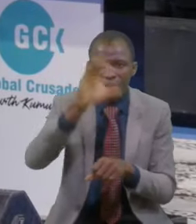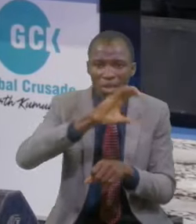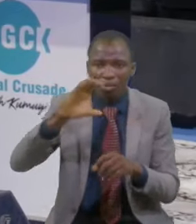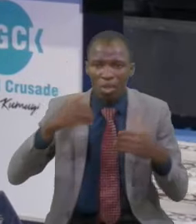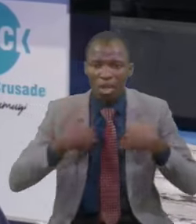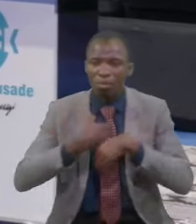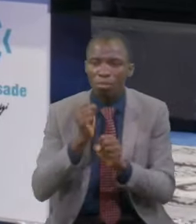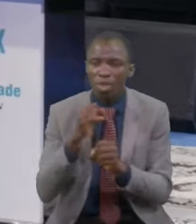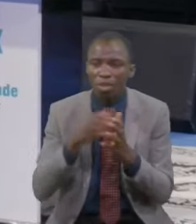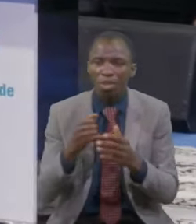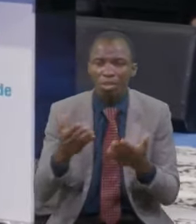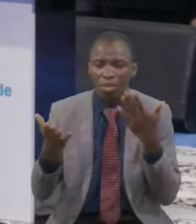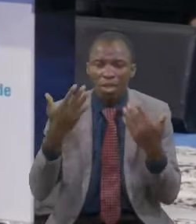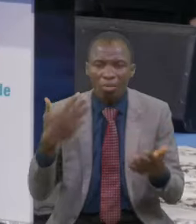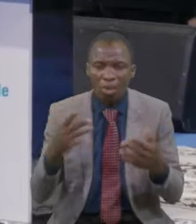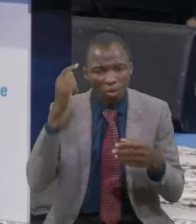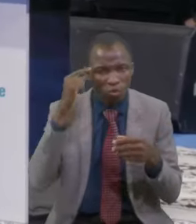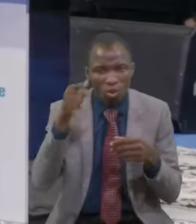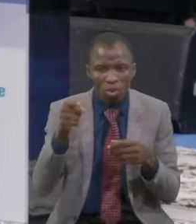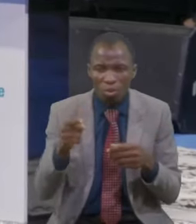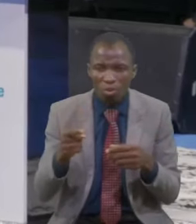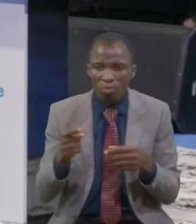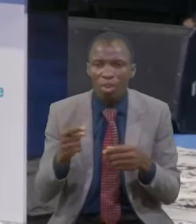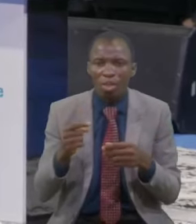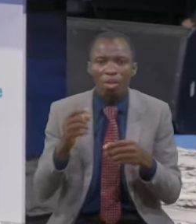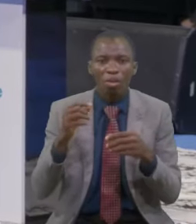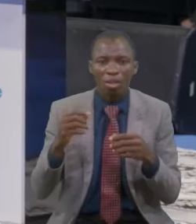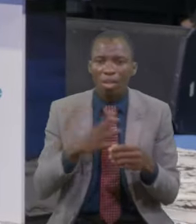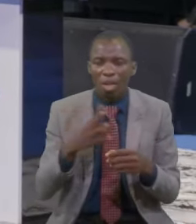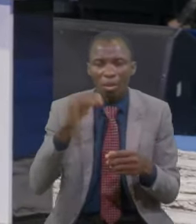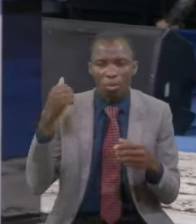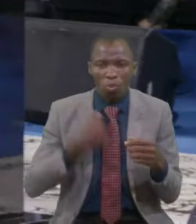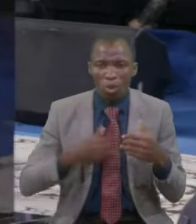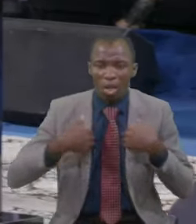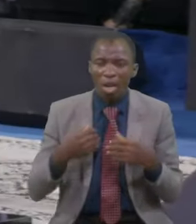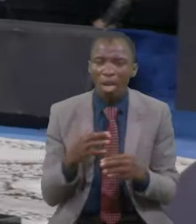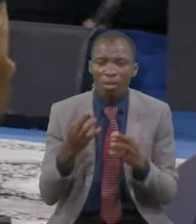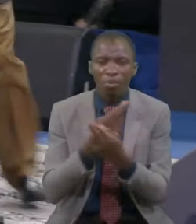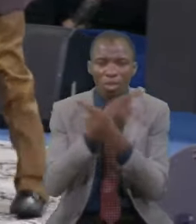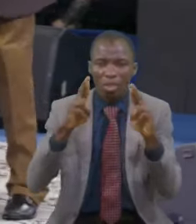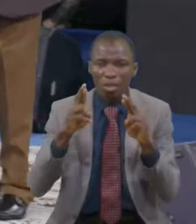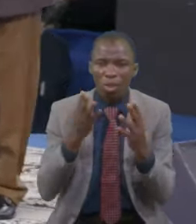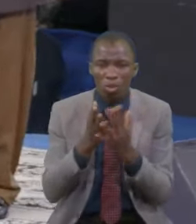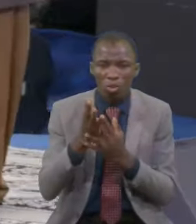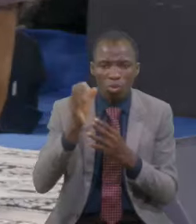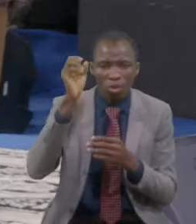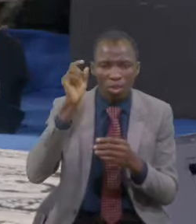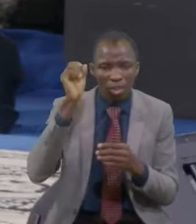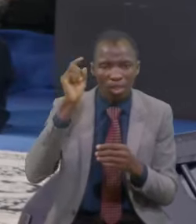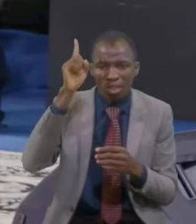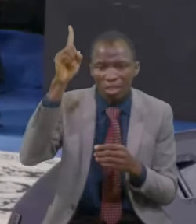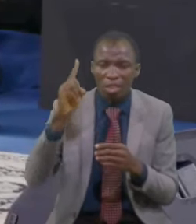for you and for me. We have redemption through His blood, even